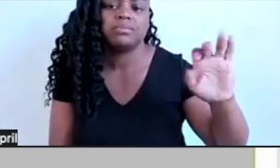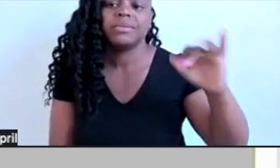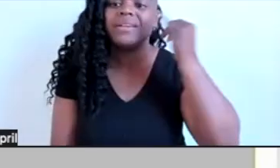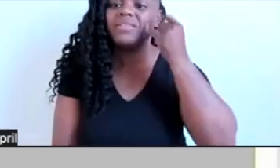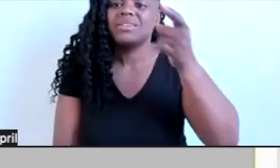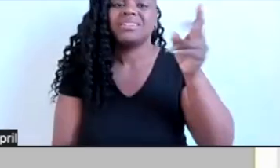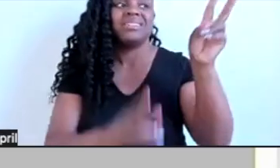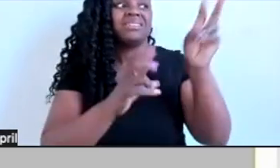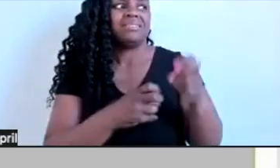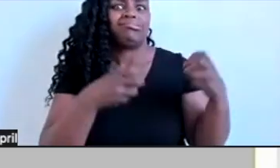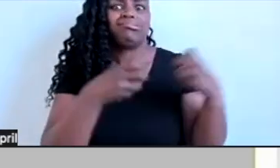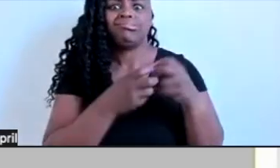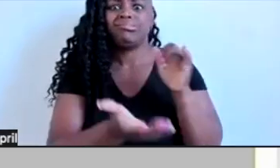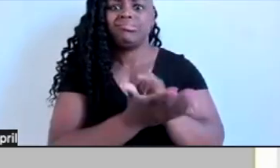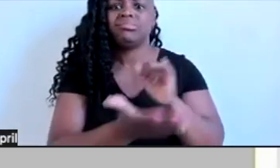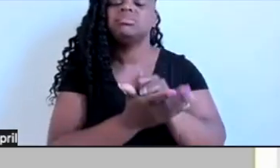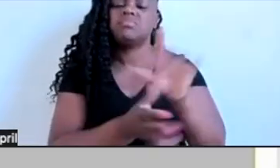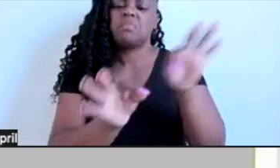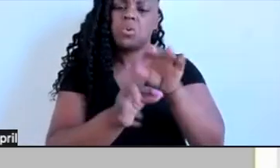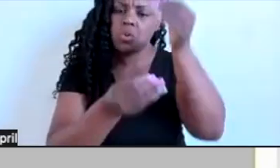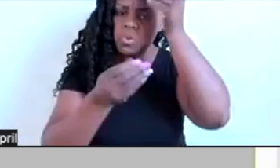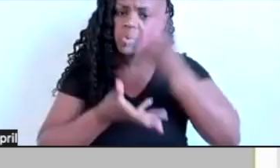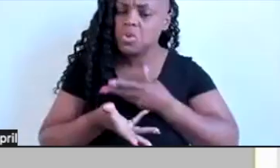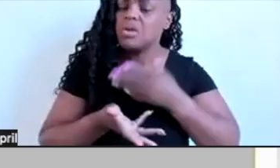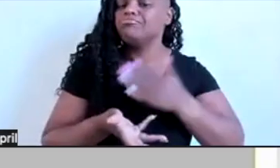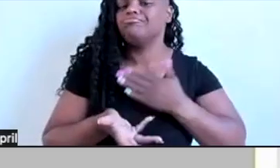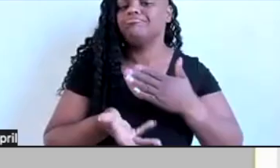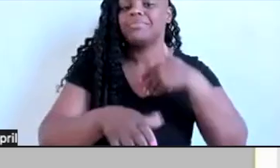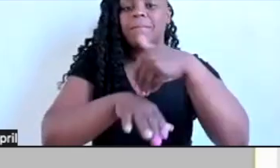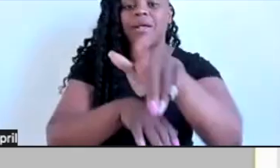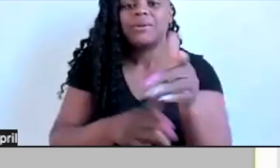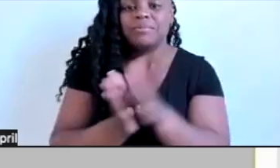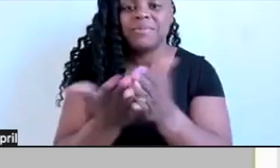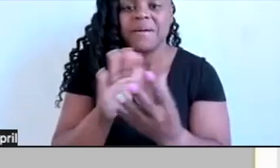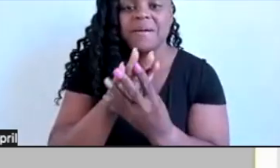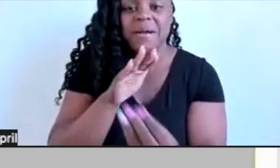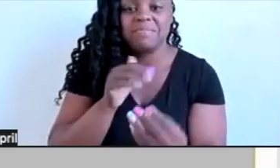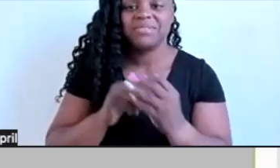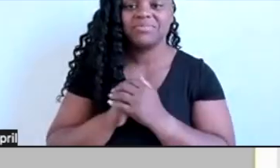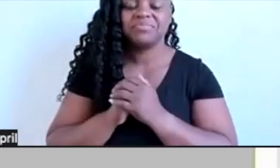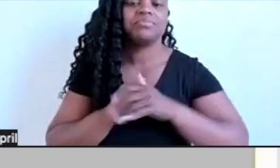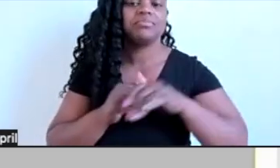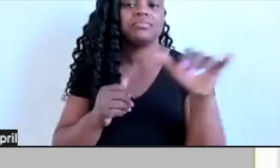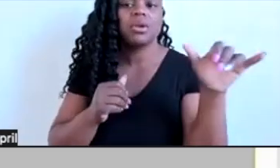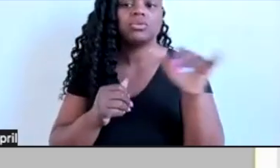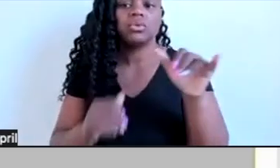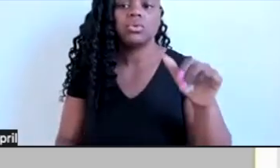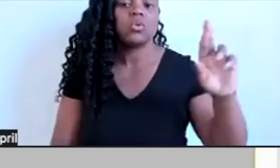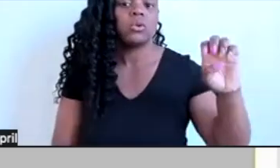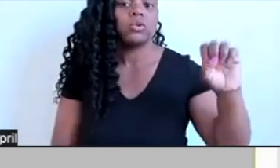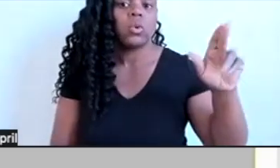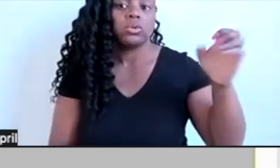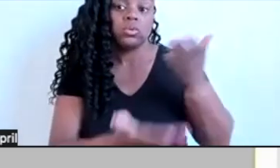also find a document called Earthquake Safety Resources that lists all the links and instructions we'll mention today so that you